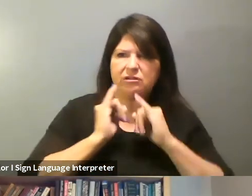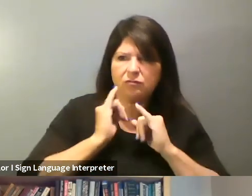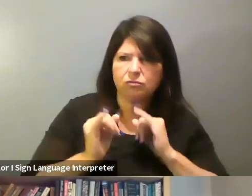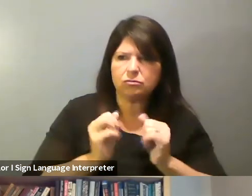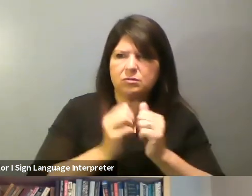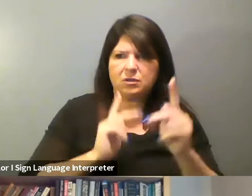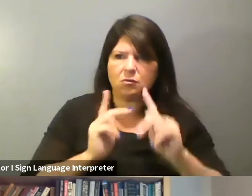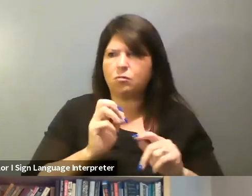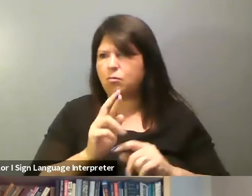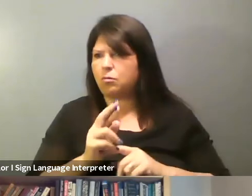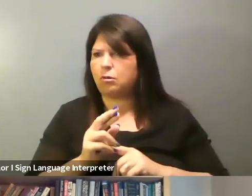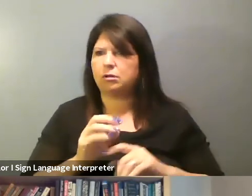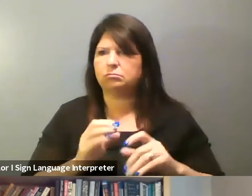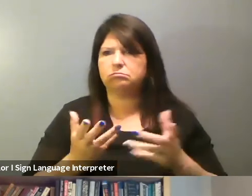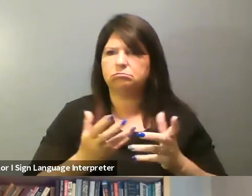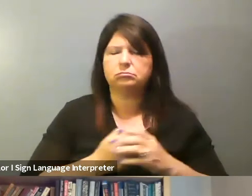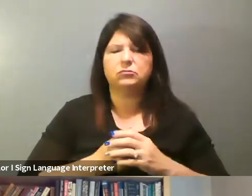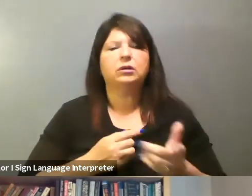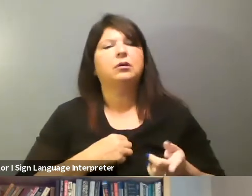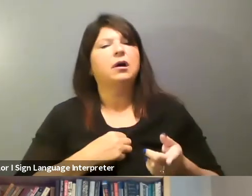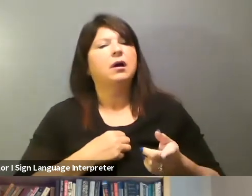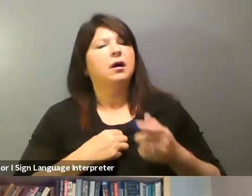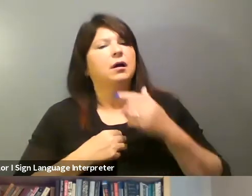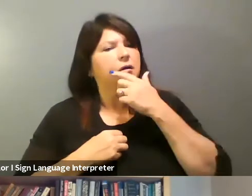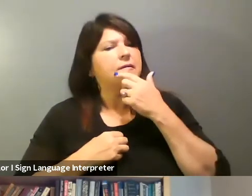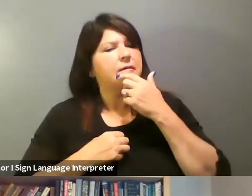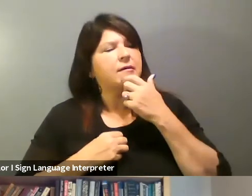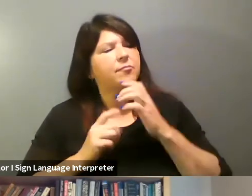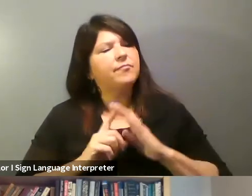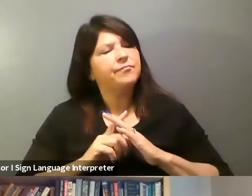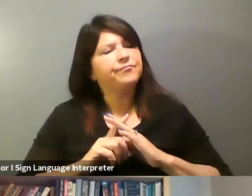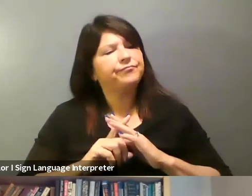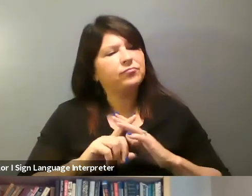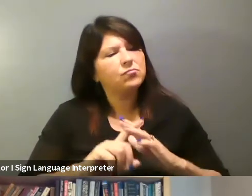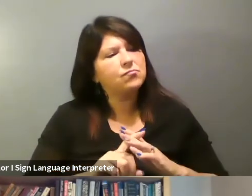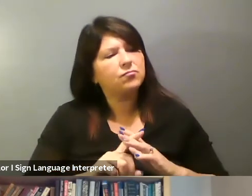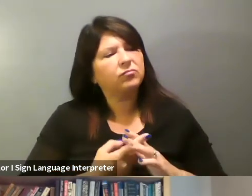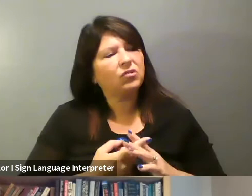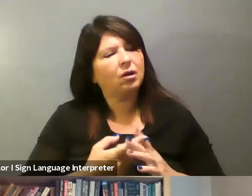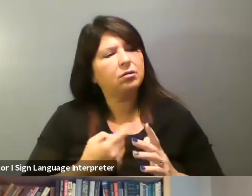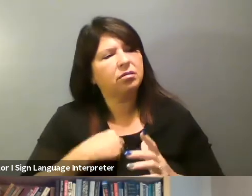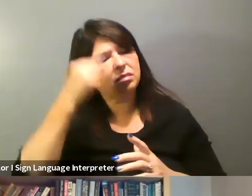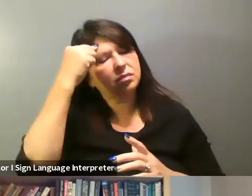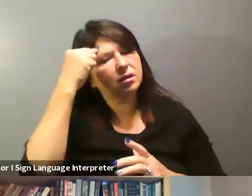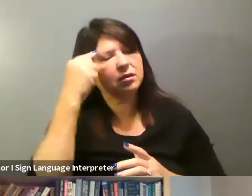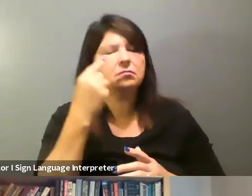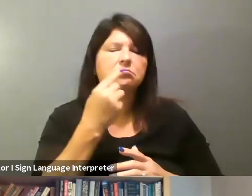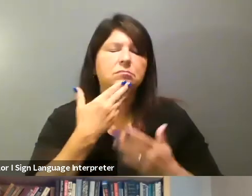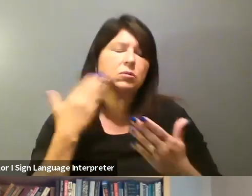it was looking just, I wanted to just have, ideally it would have been to just have some news archives to sort of